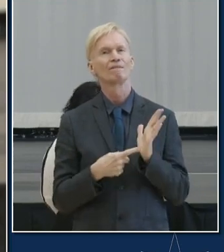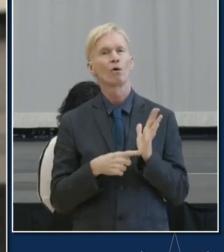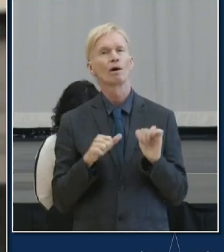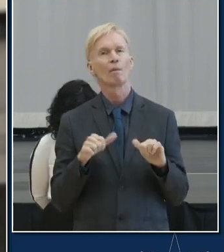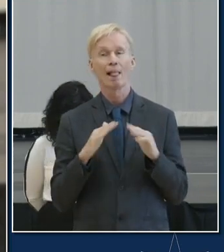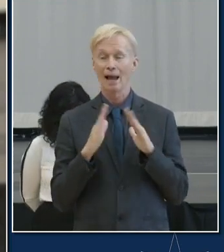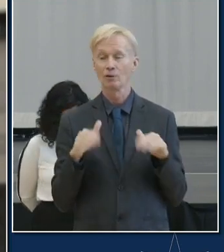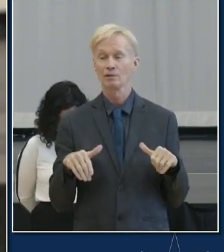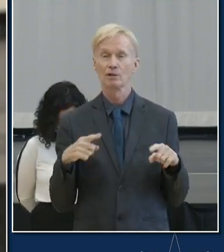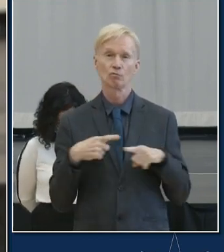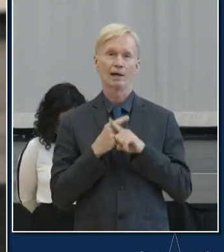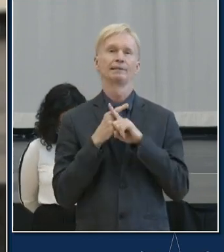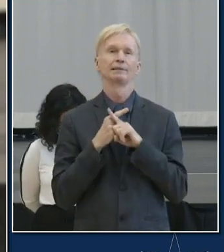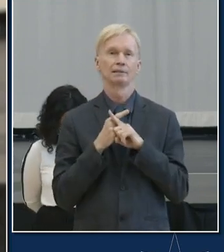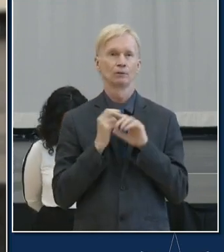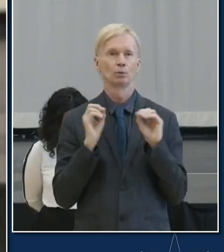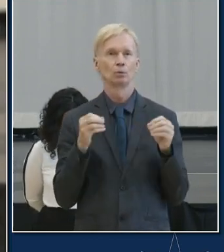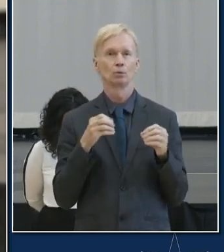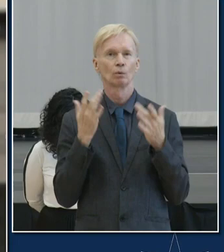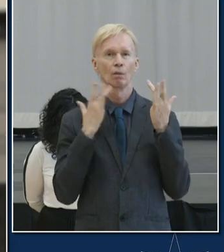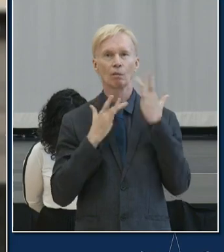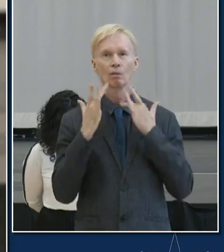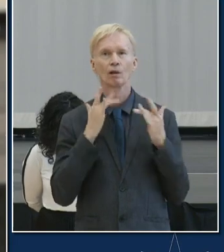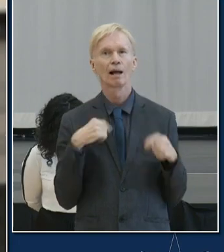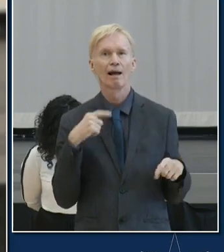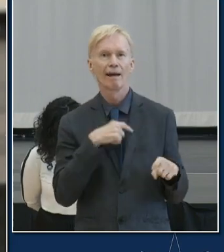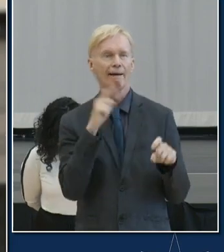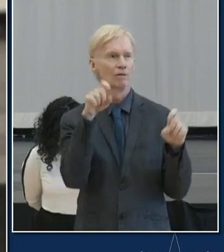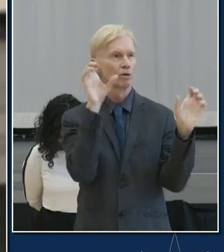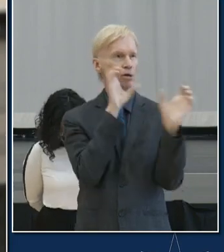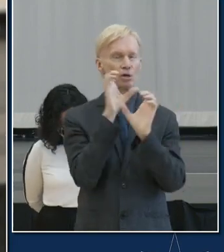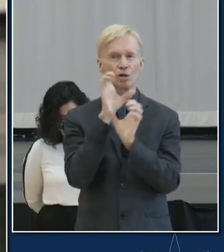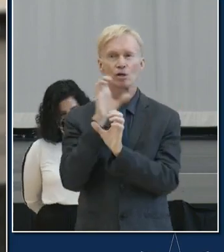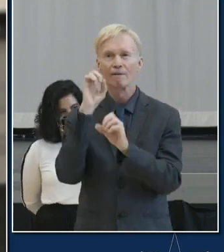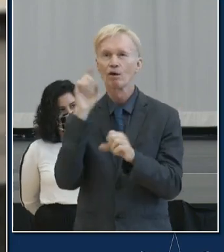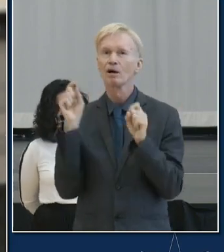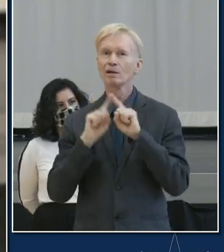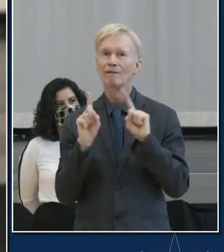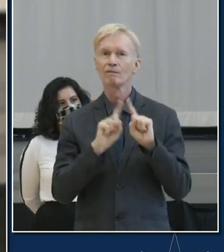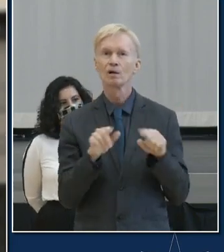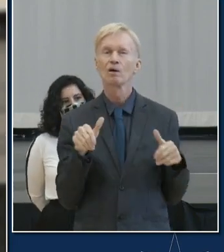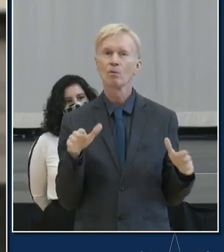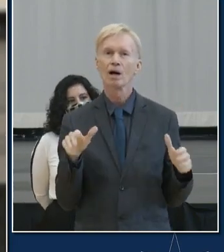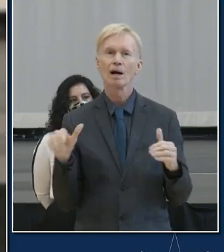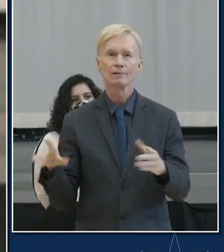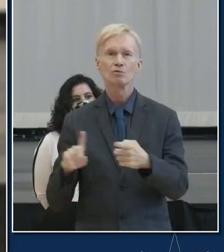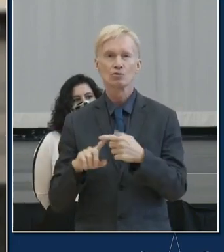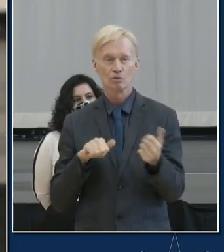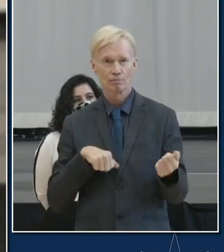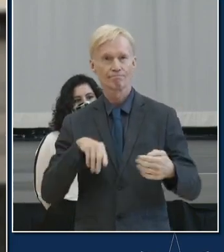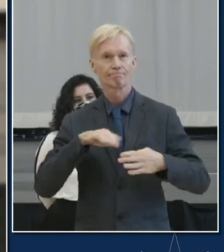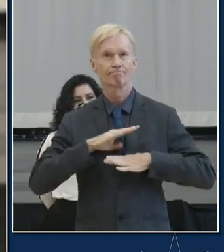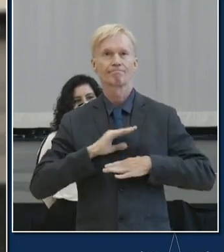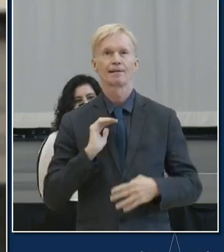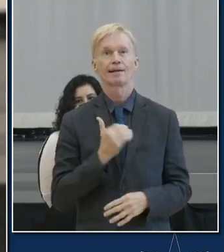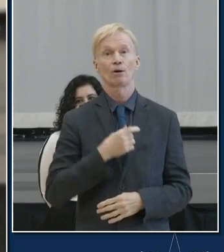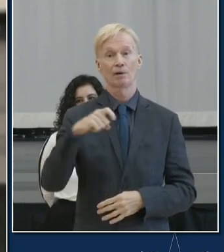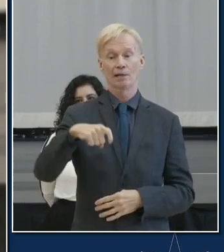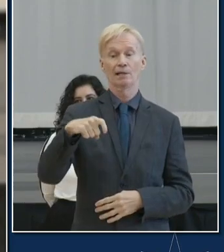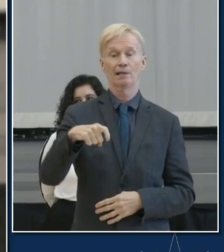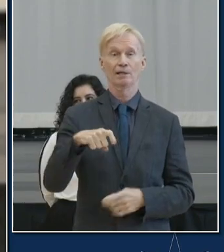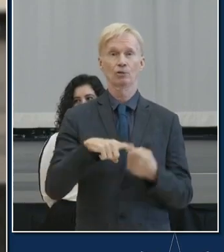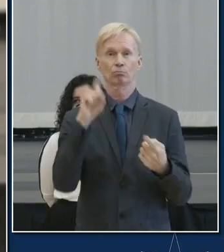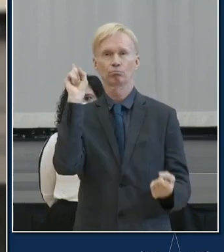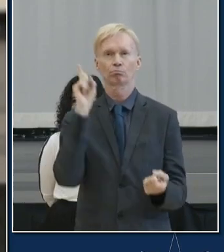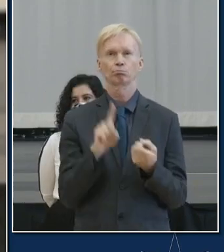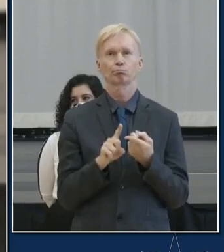crisis in the city, and we've got to look for lots of different ways to fulfill our need and obligation to shrink